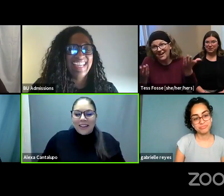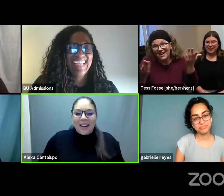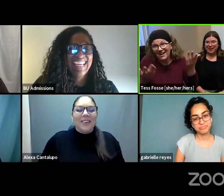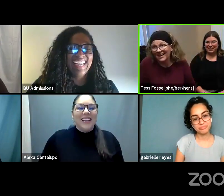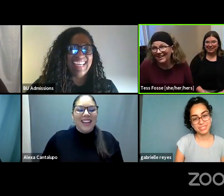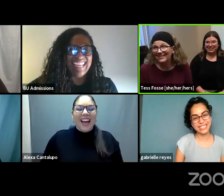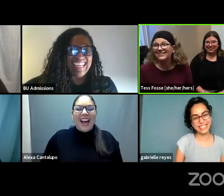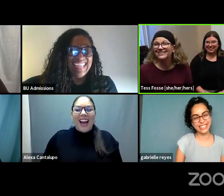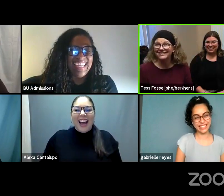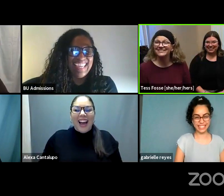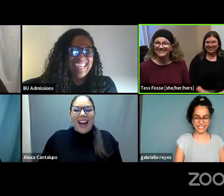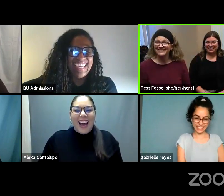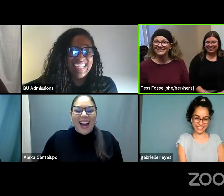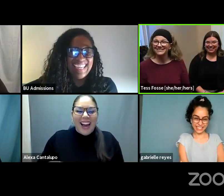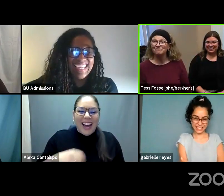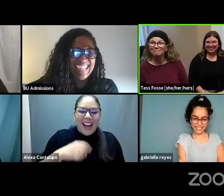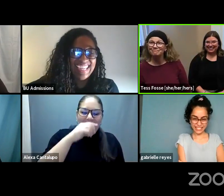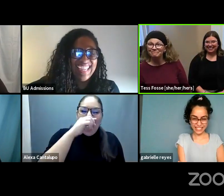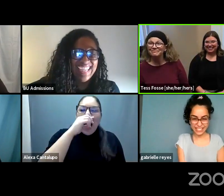think. Wow.